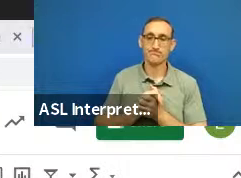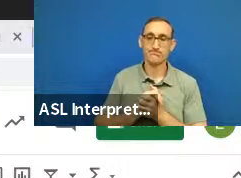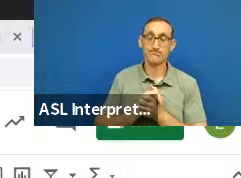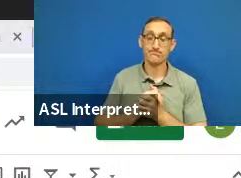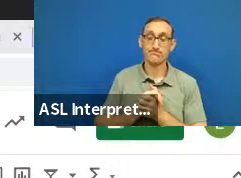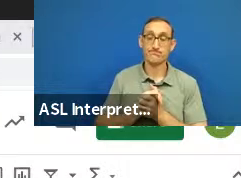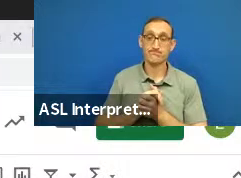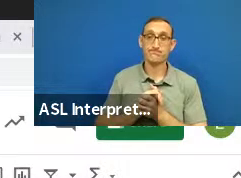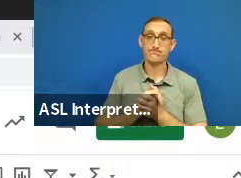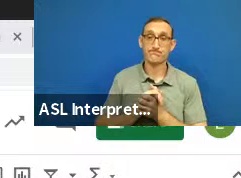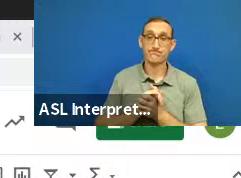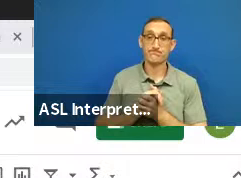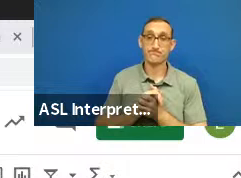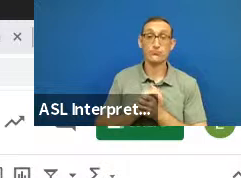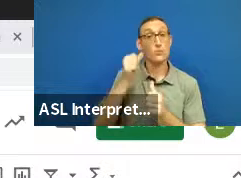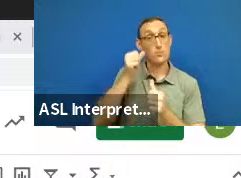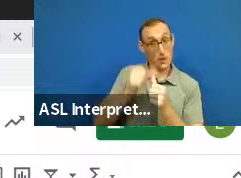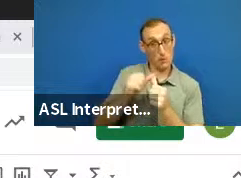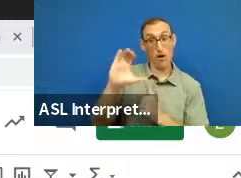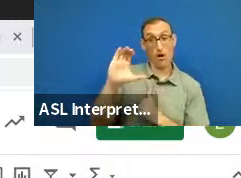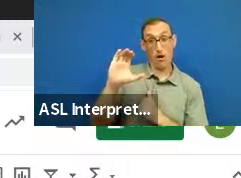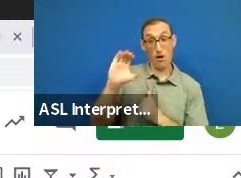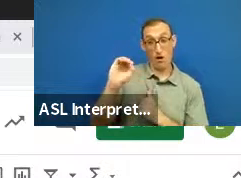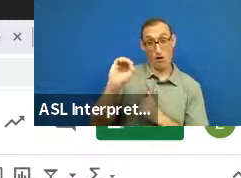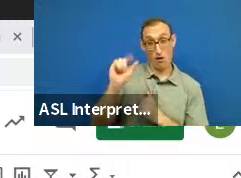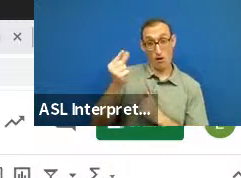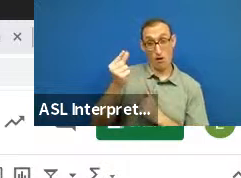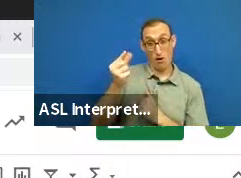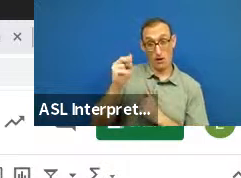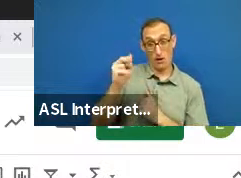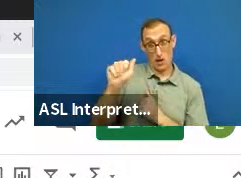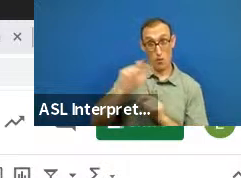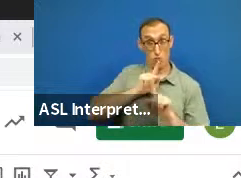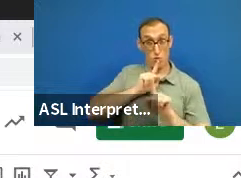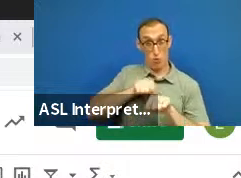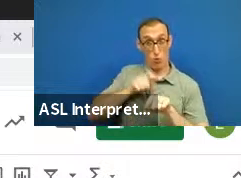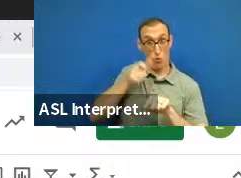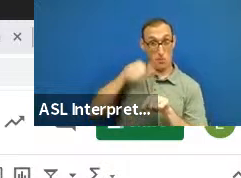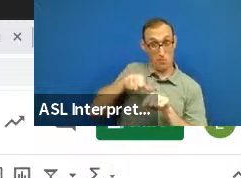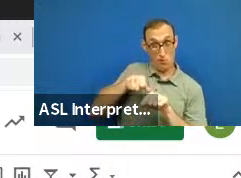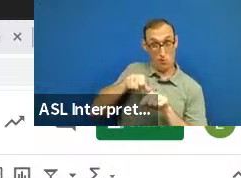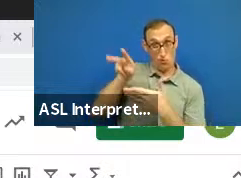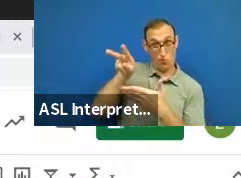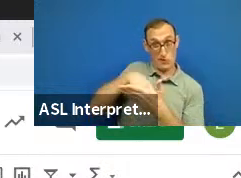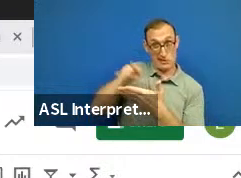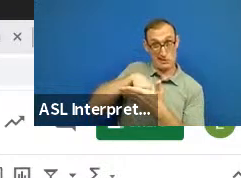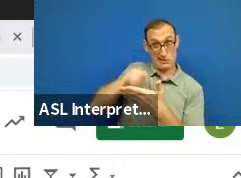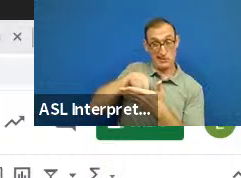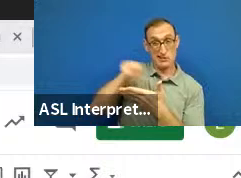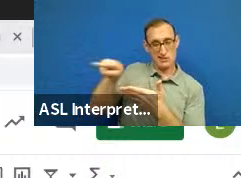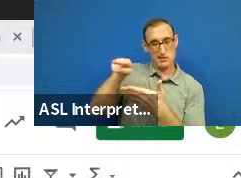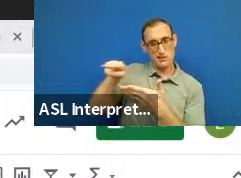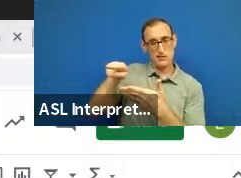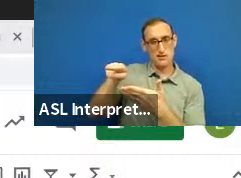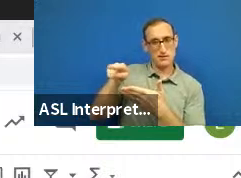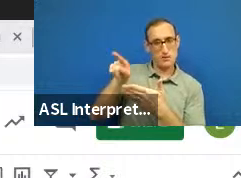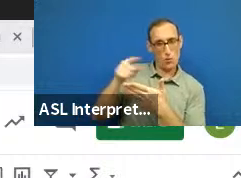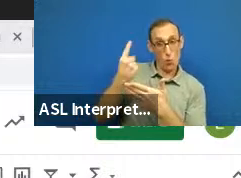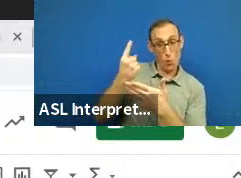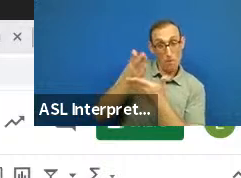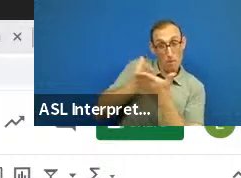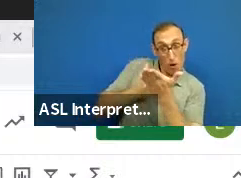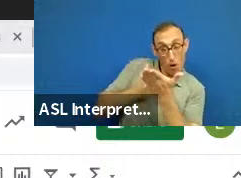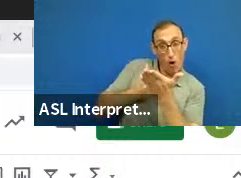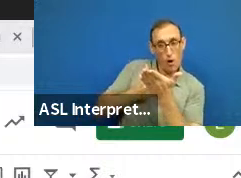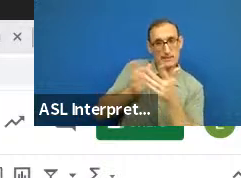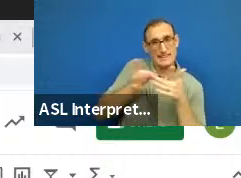this recommendation, it was all based on our meetings and the perception